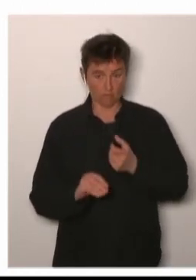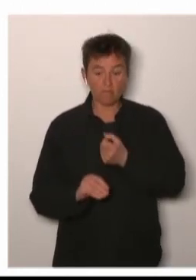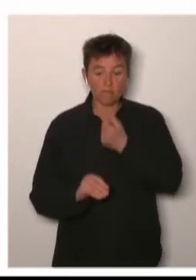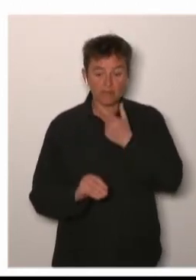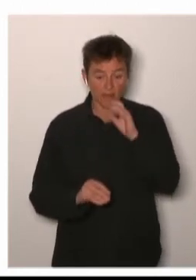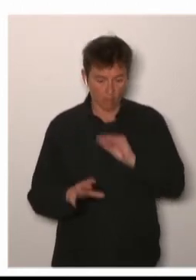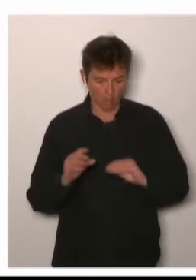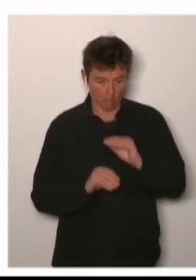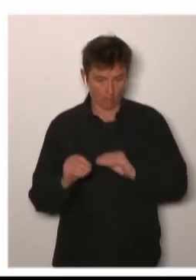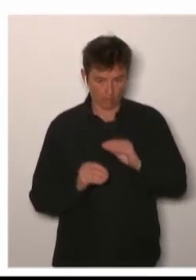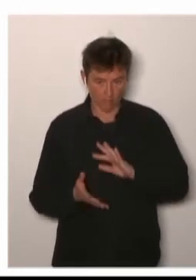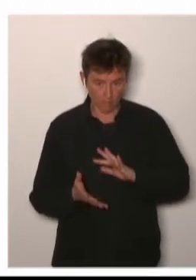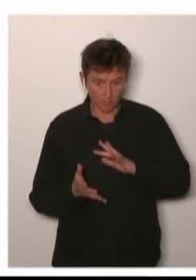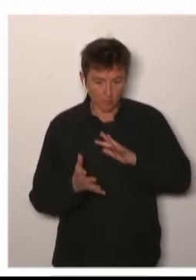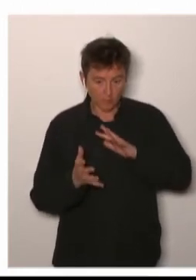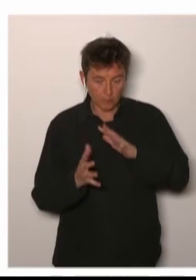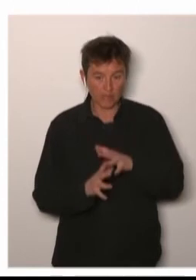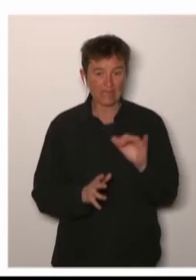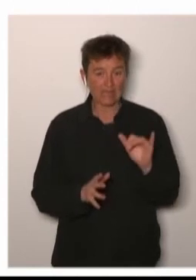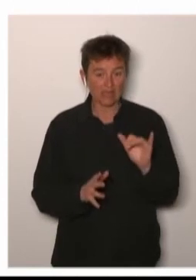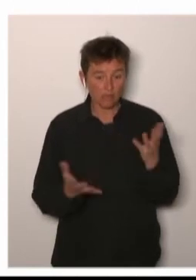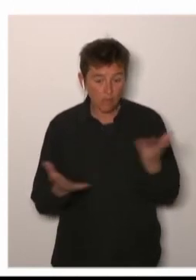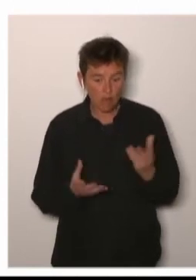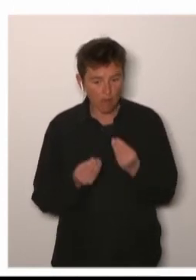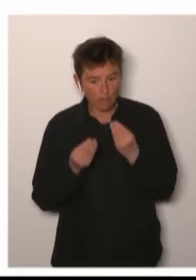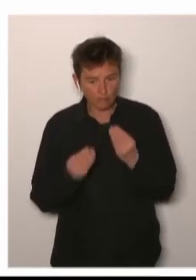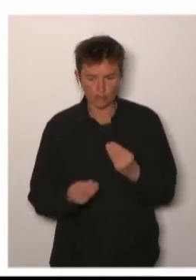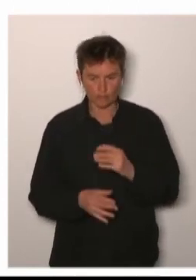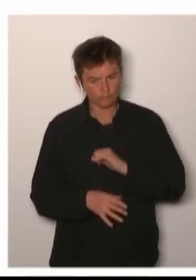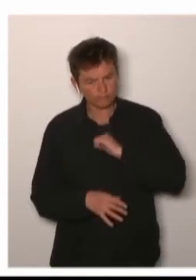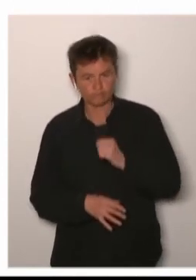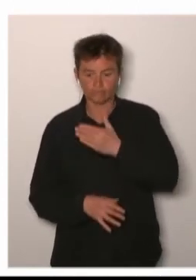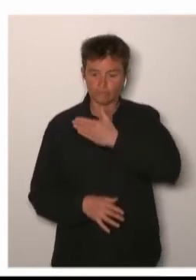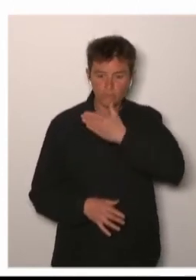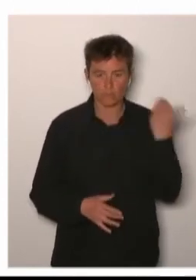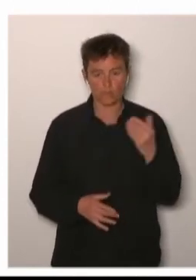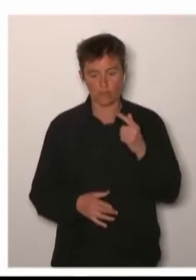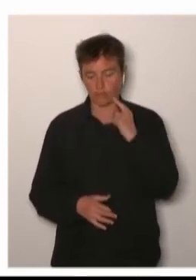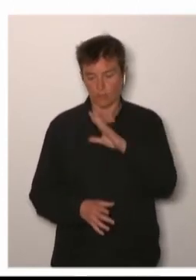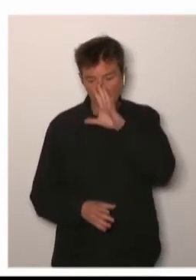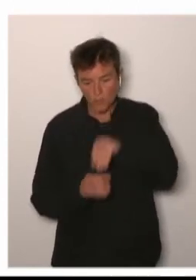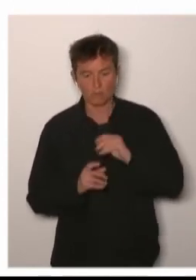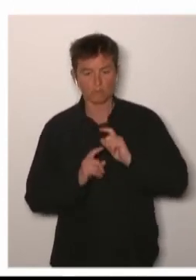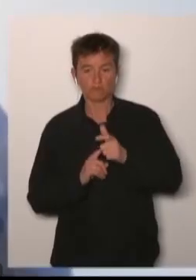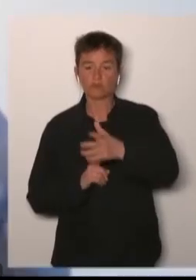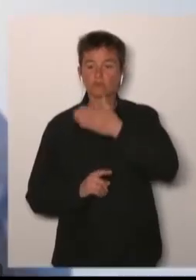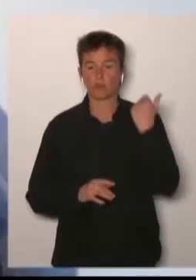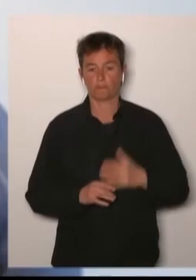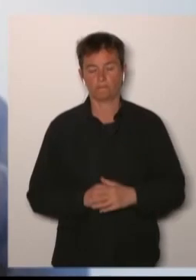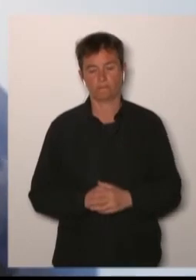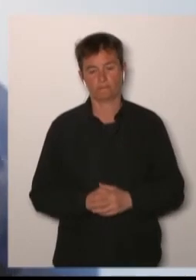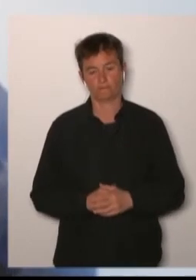oncology, and what can be done to integrate them more than they are now on? Yeah, I